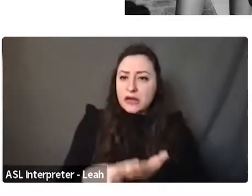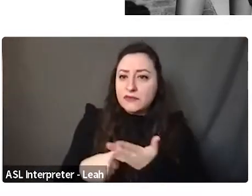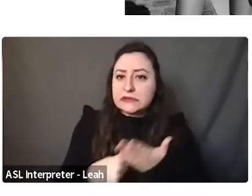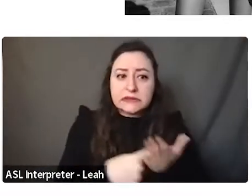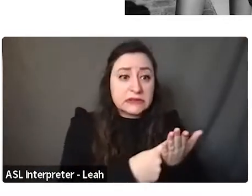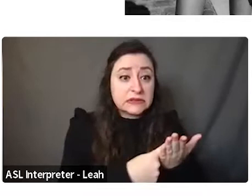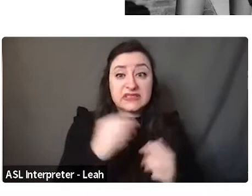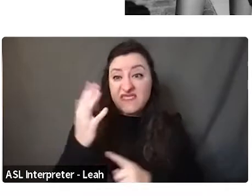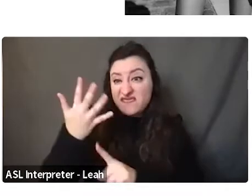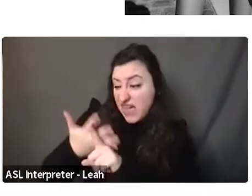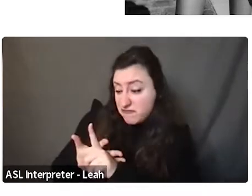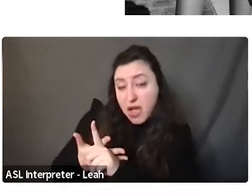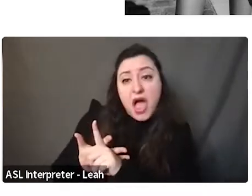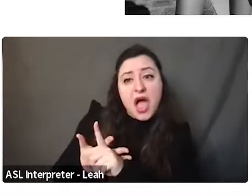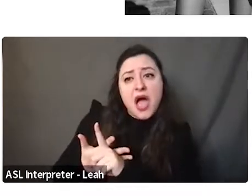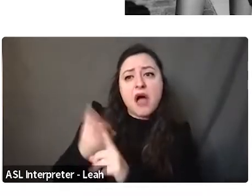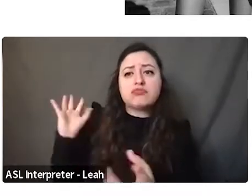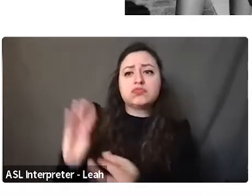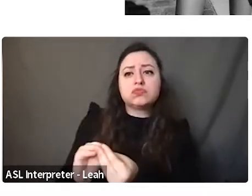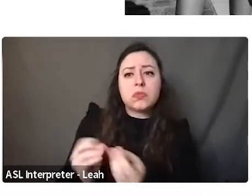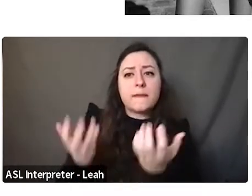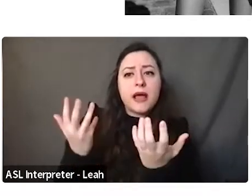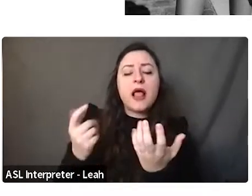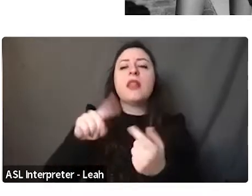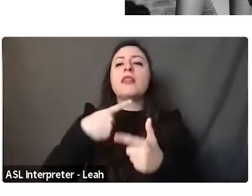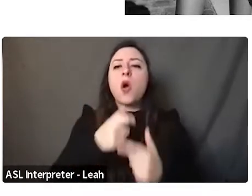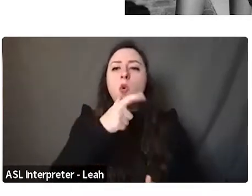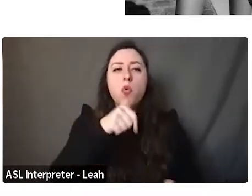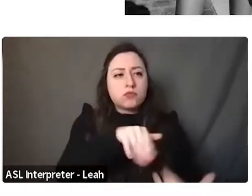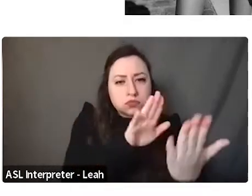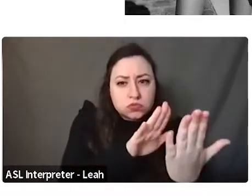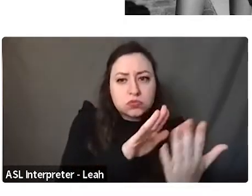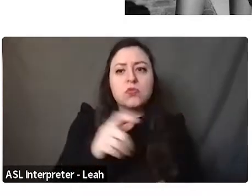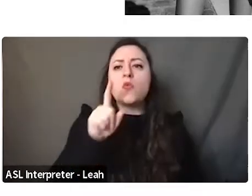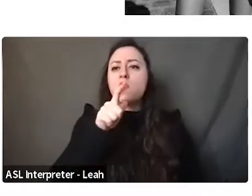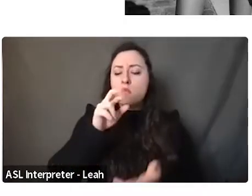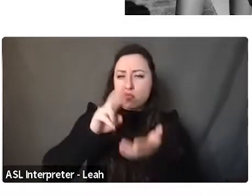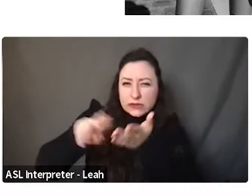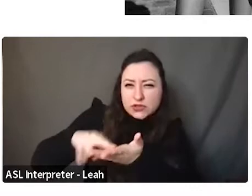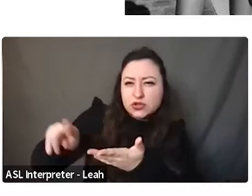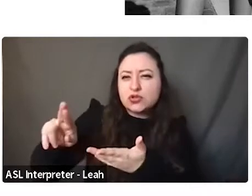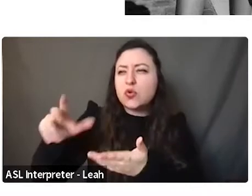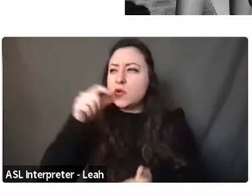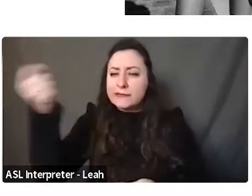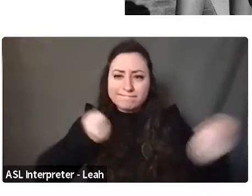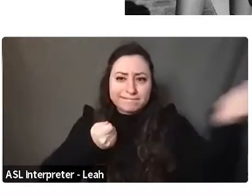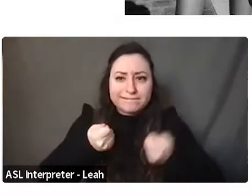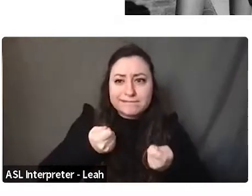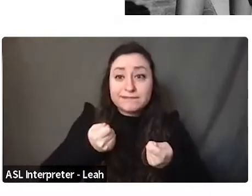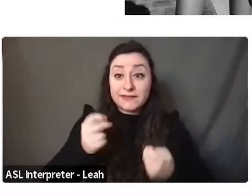have in 5 months? And then who do we approach at what point? Who needs the research to be brought on board? Who wants to be brought in early? And if we